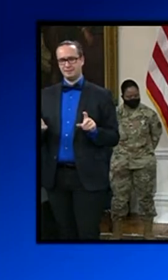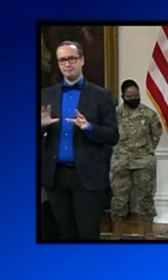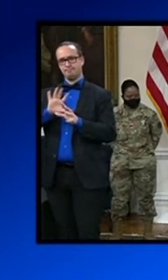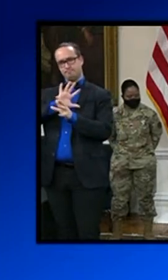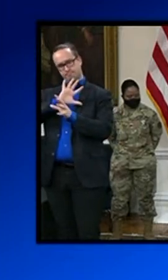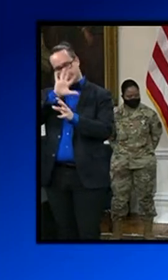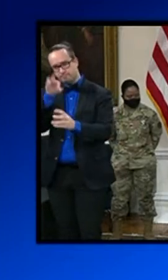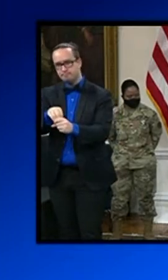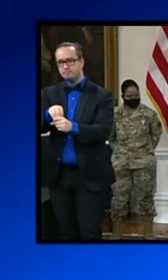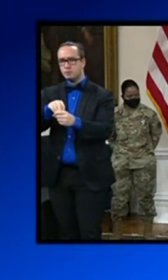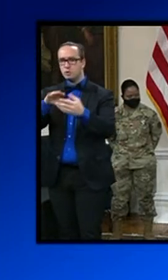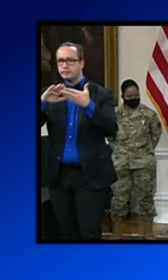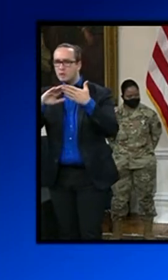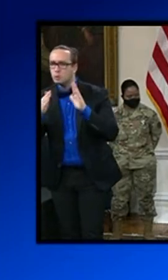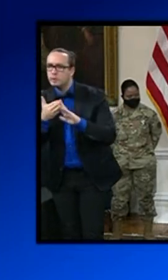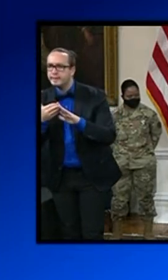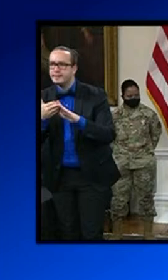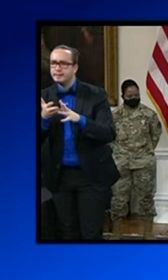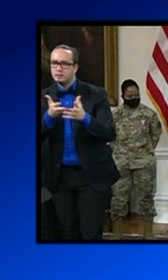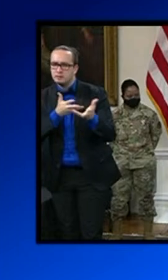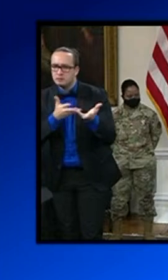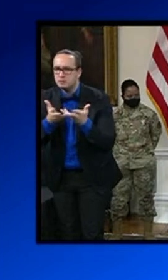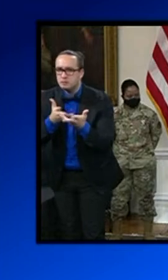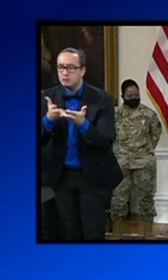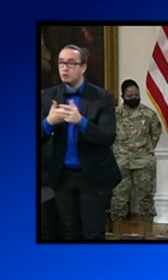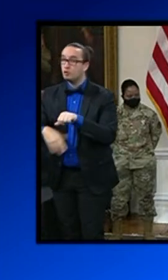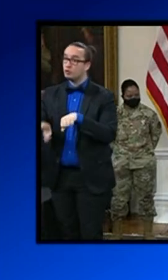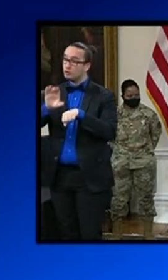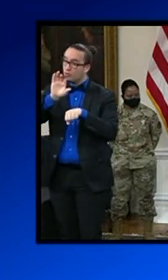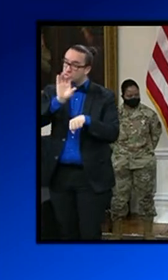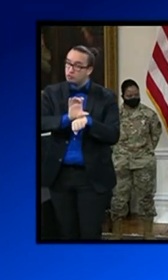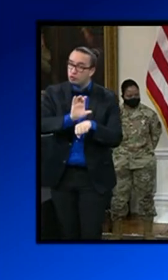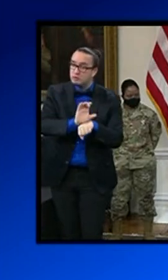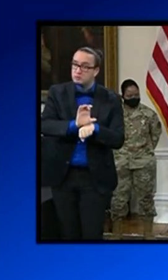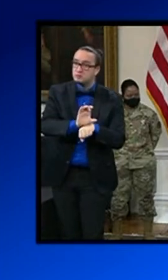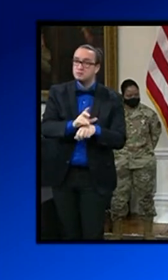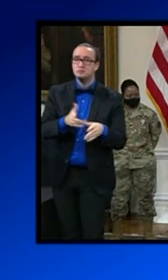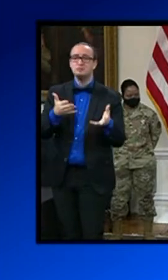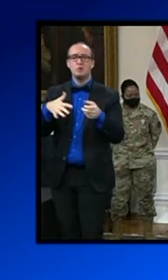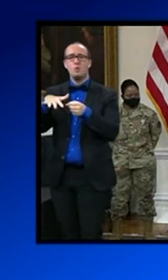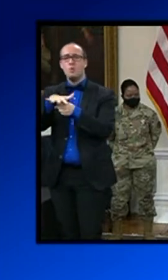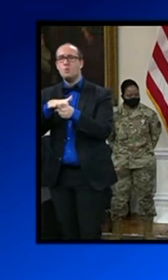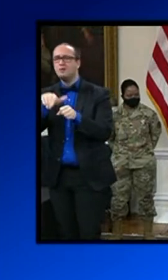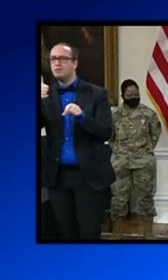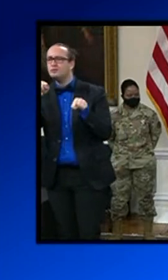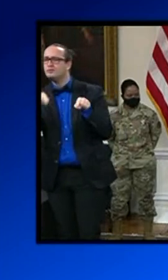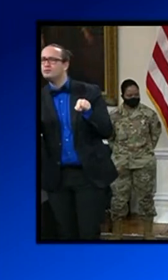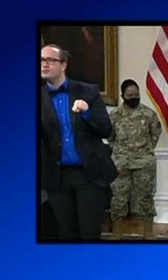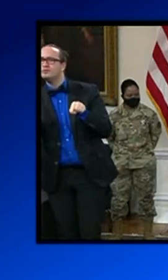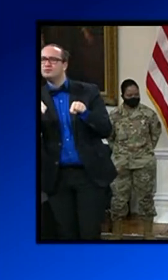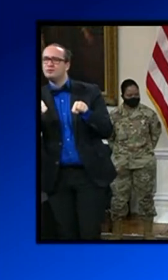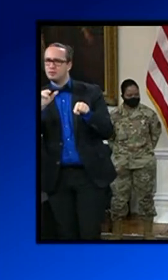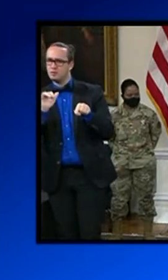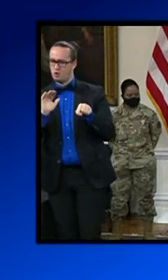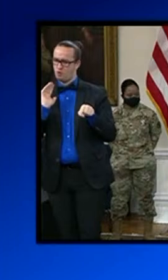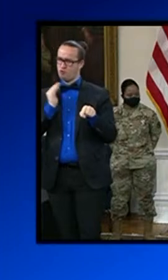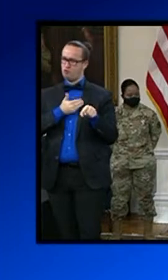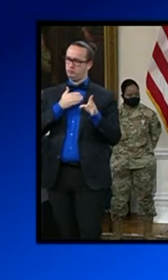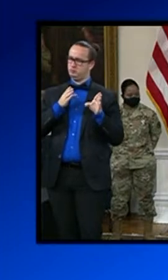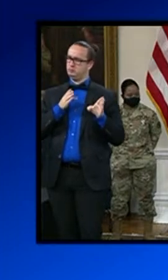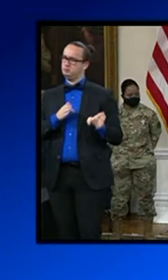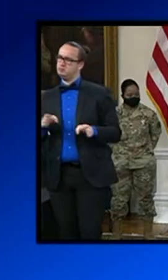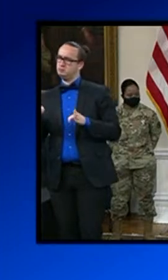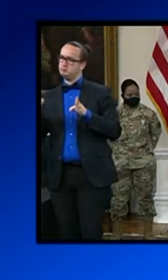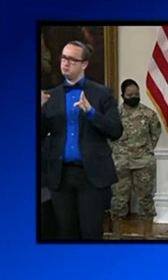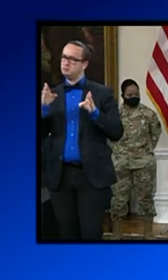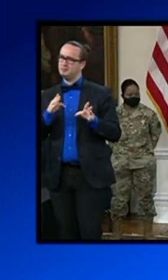faith-based communities, is a cornerstone of our strategy to allow us to reach those vulnerable, to make